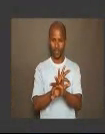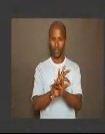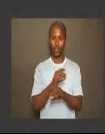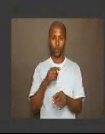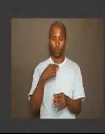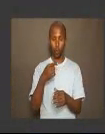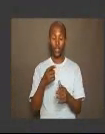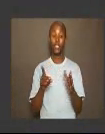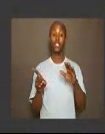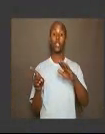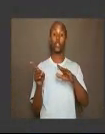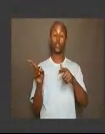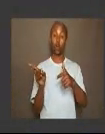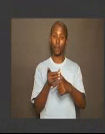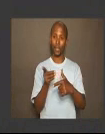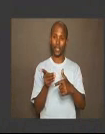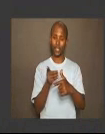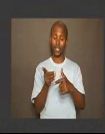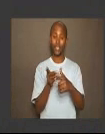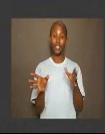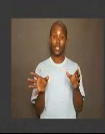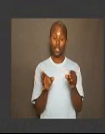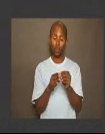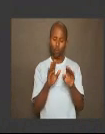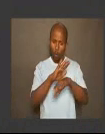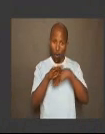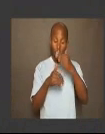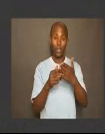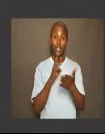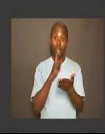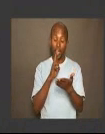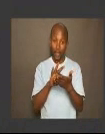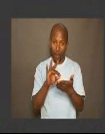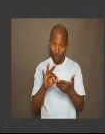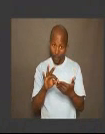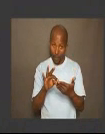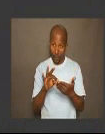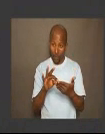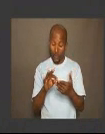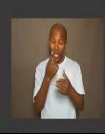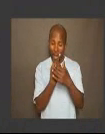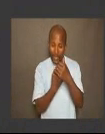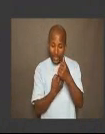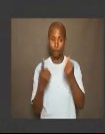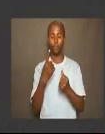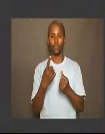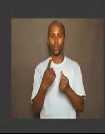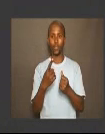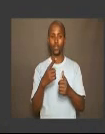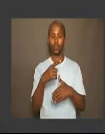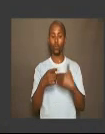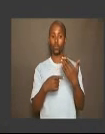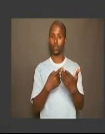Recall that the domain is the set of all real numbers except